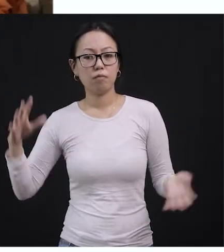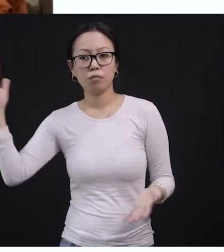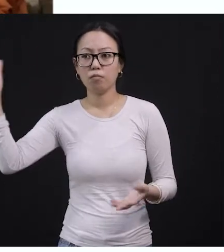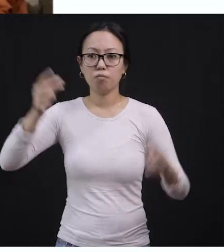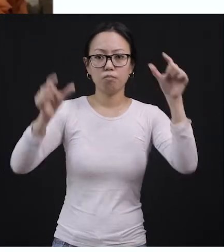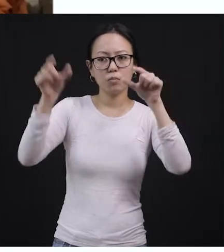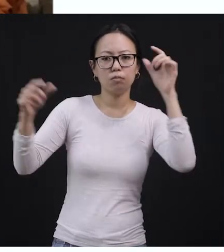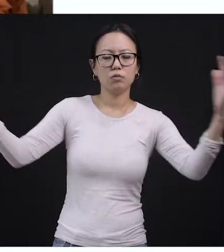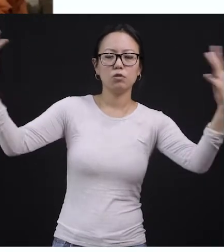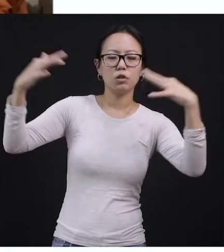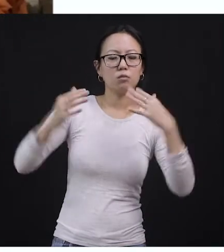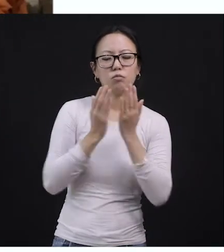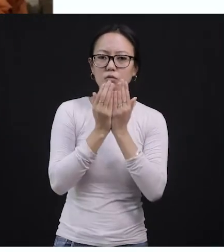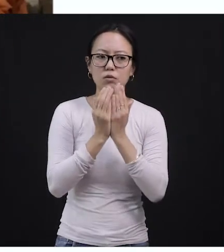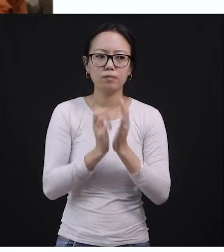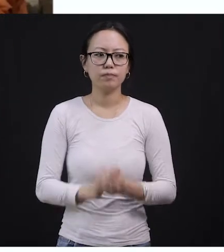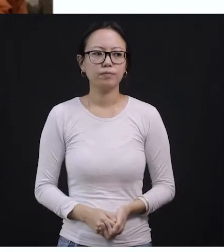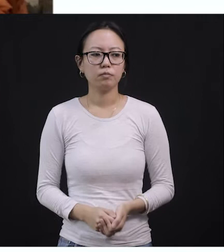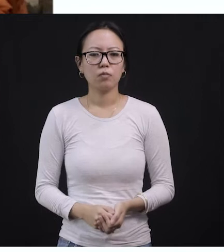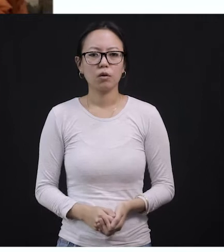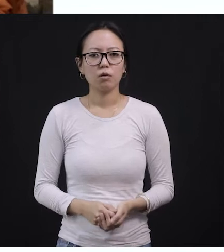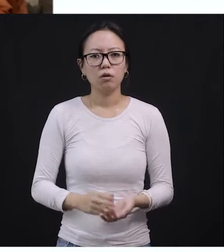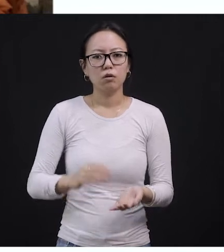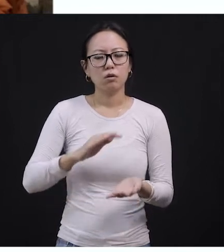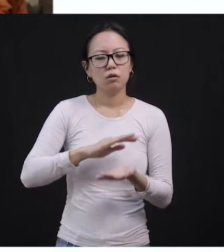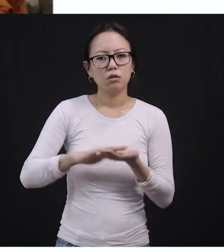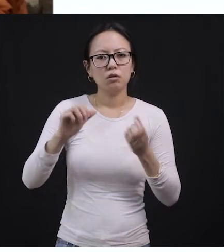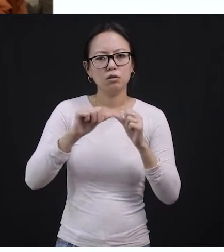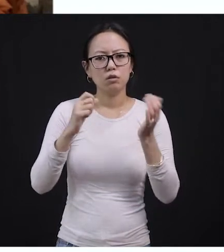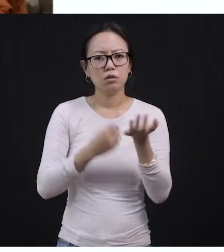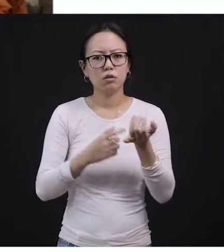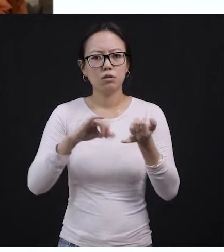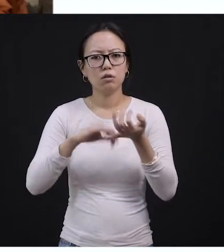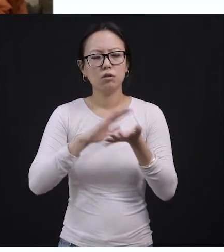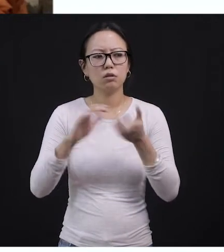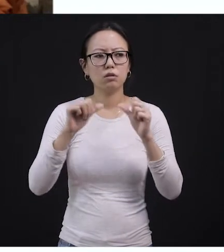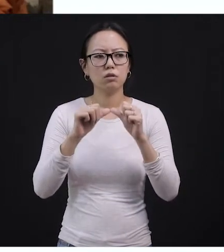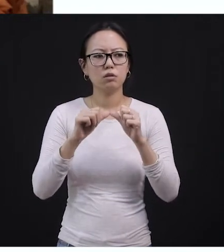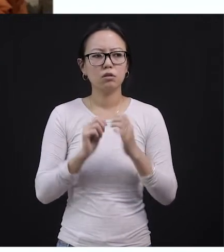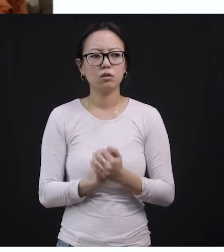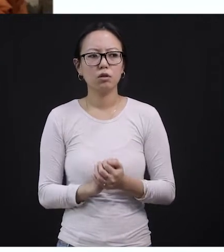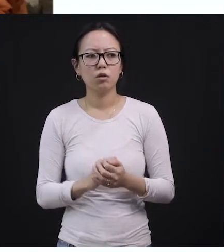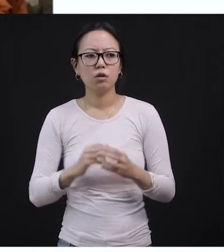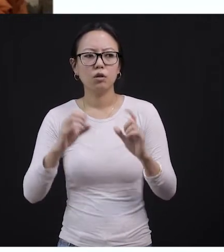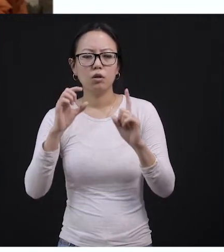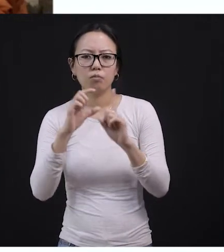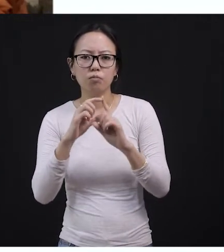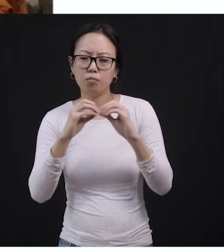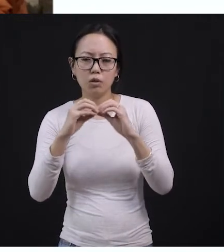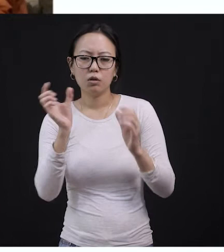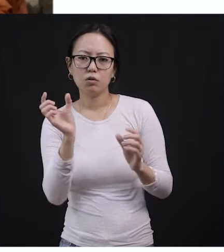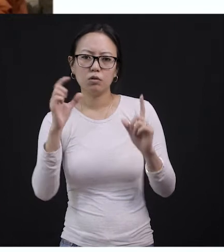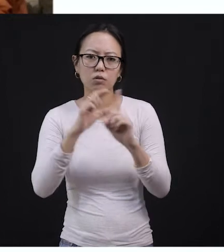here Harsha, a follower of Buddhism. What you see here is a Gautama Buddha, right?